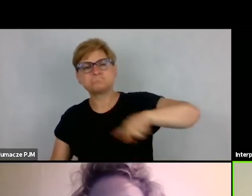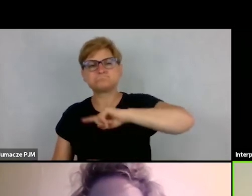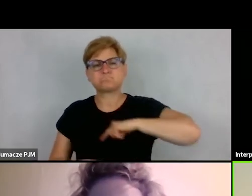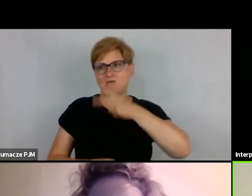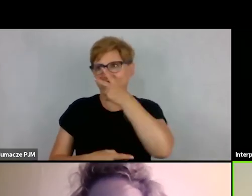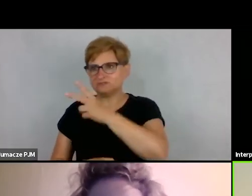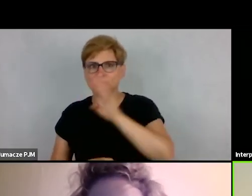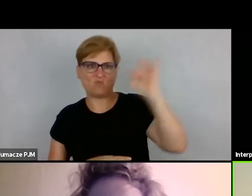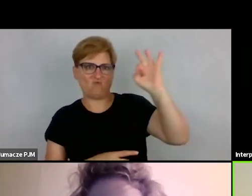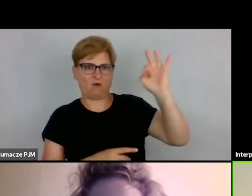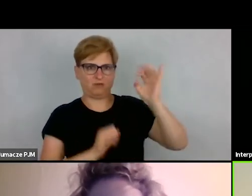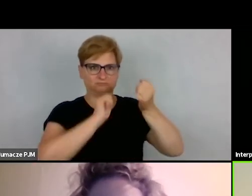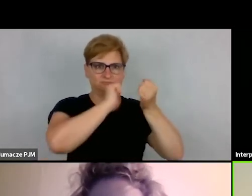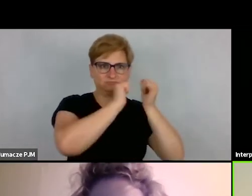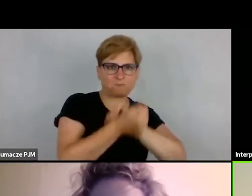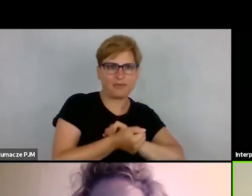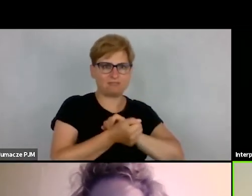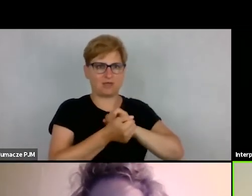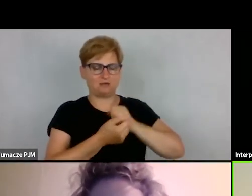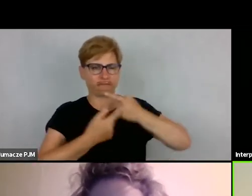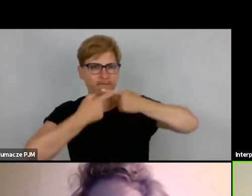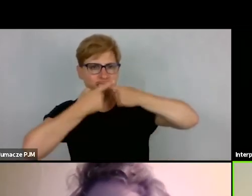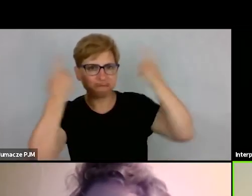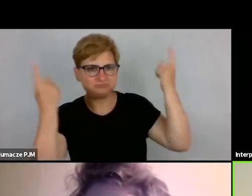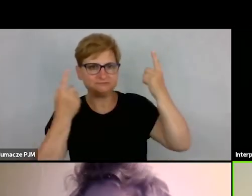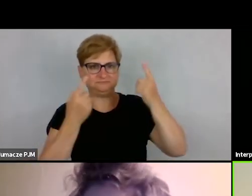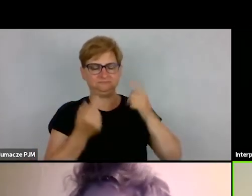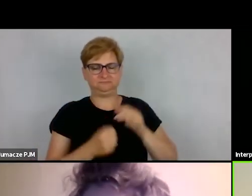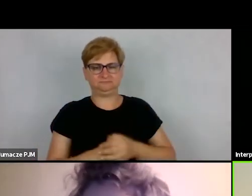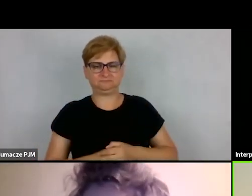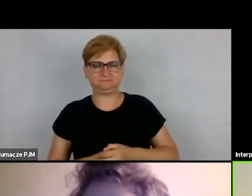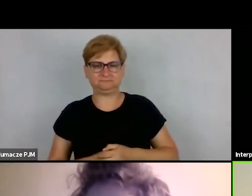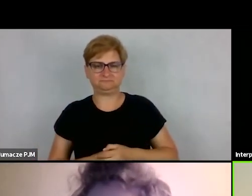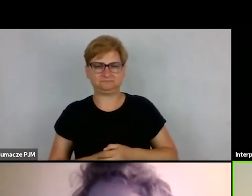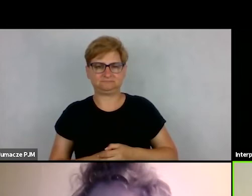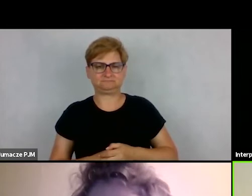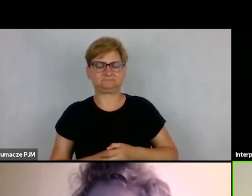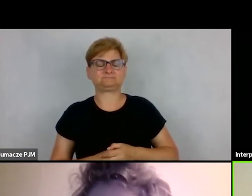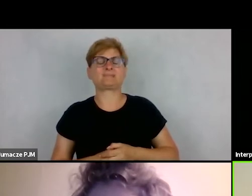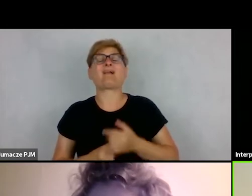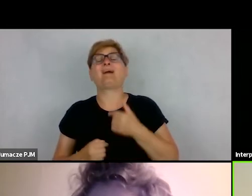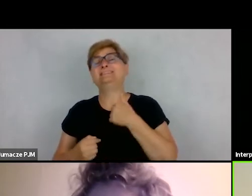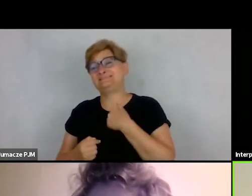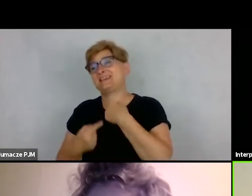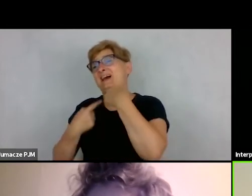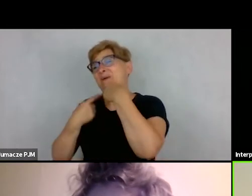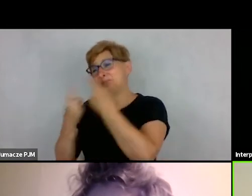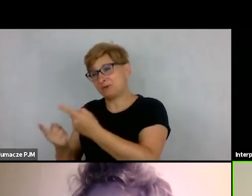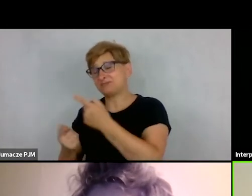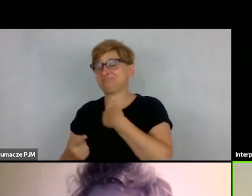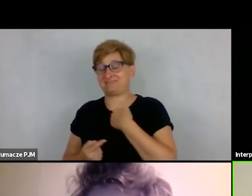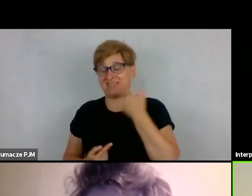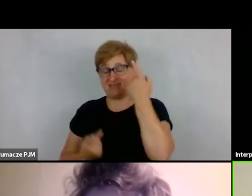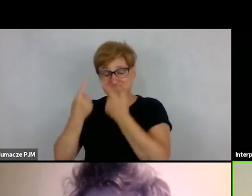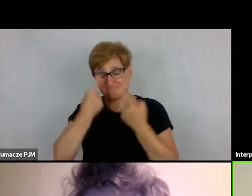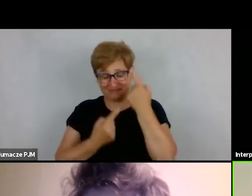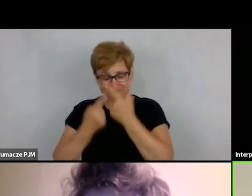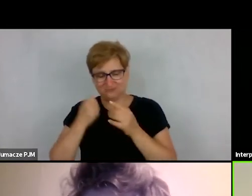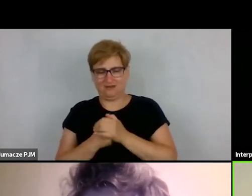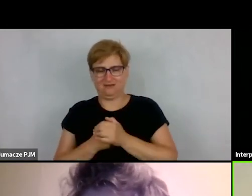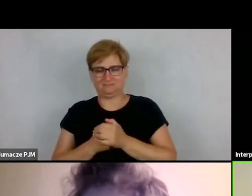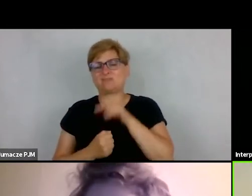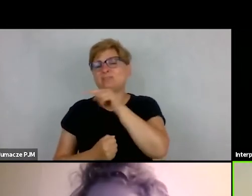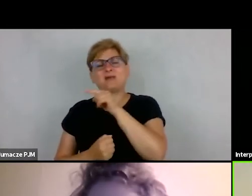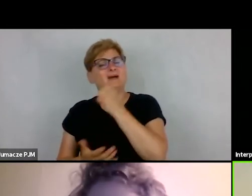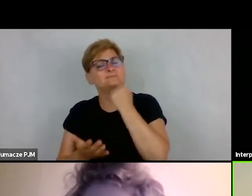I think, just very quickly on that, I think the issue of context is massive. You know, in South Africa, politicians speak all